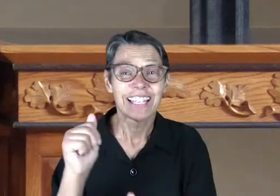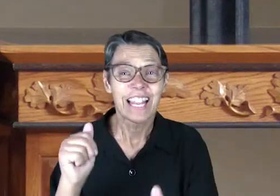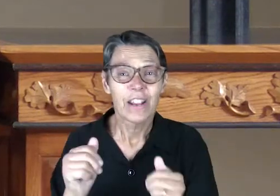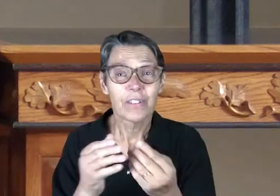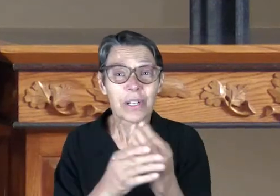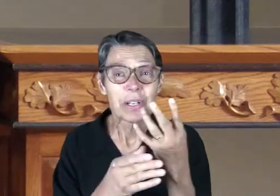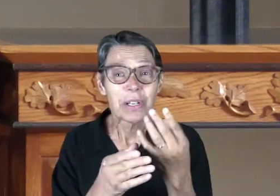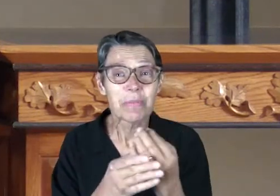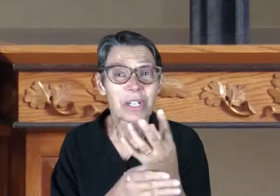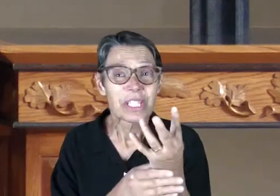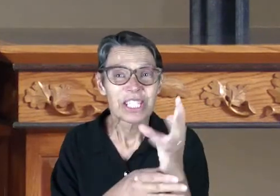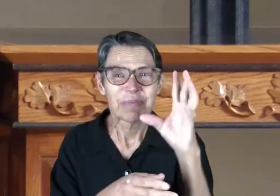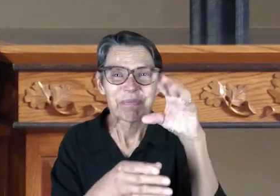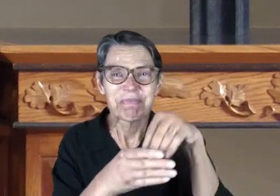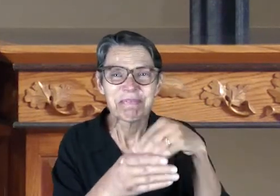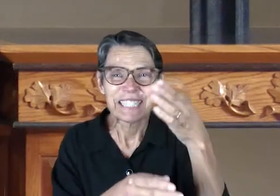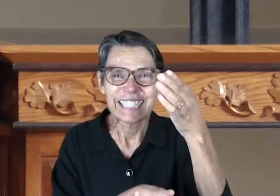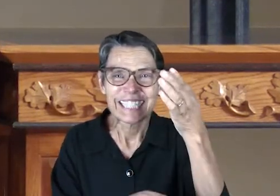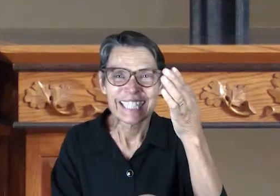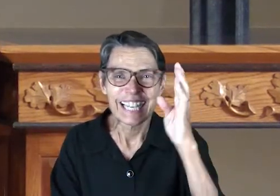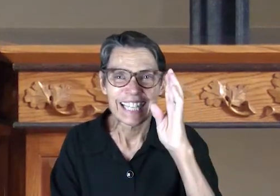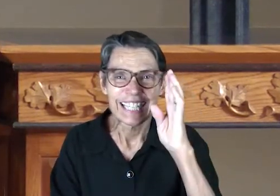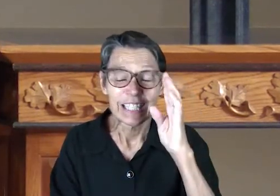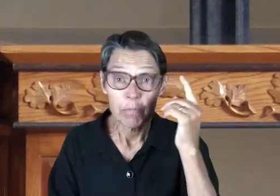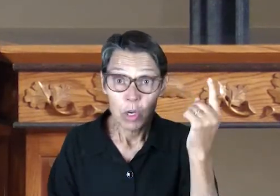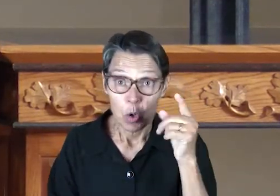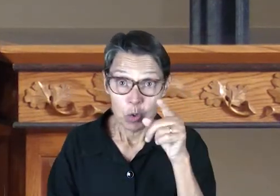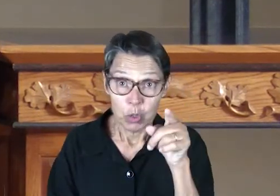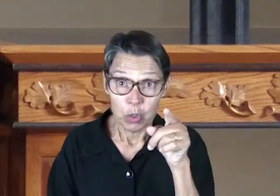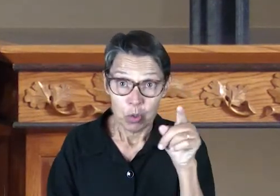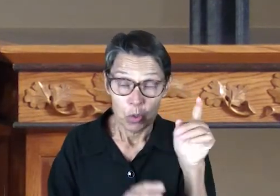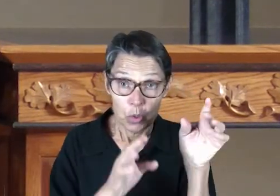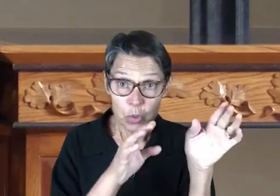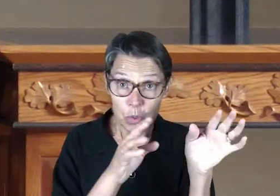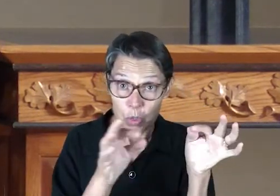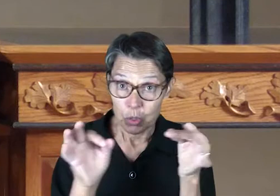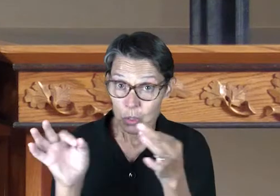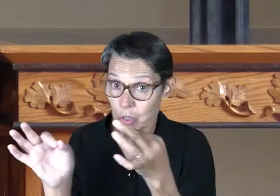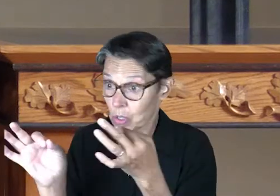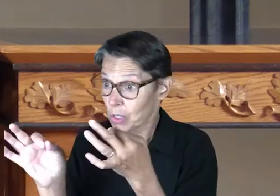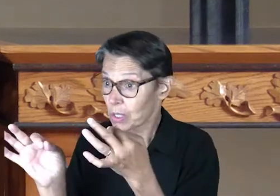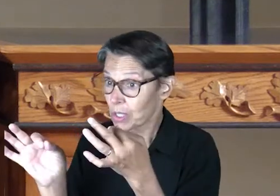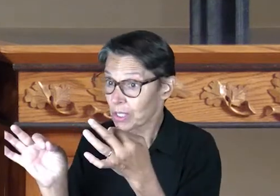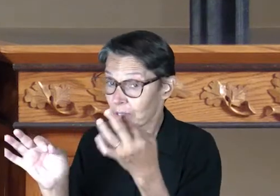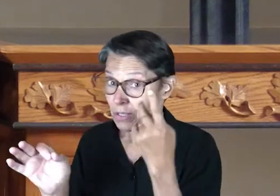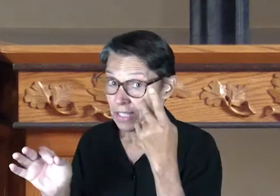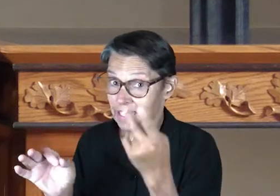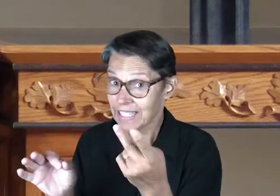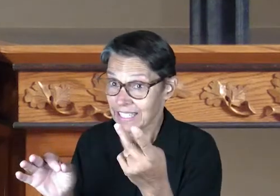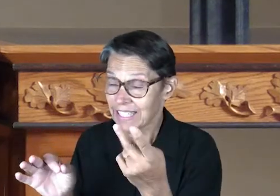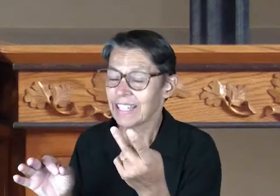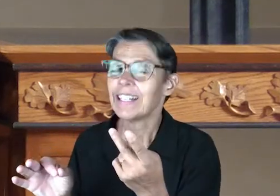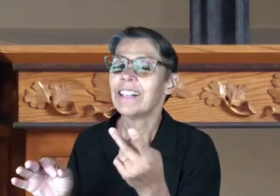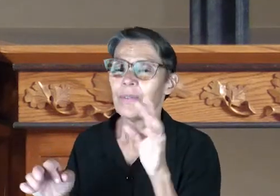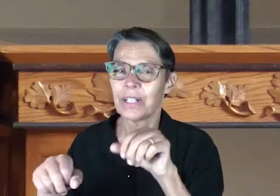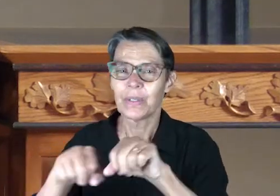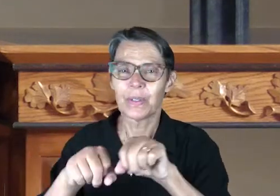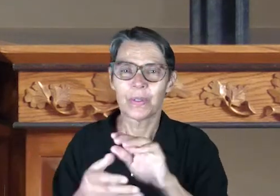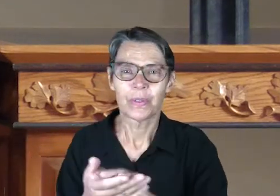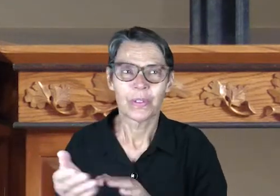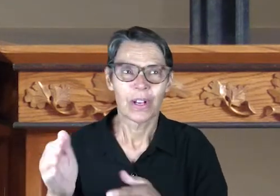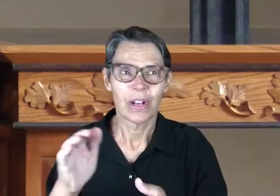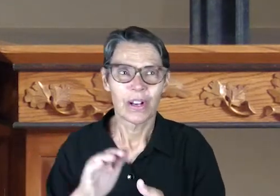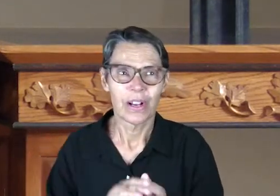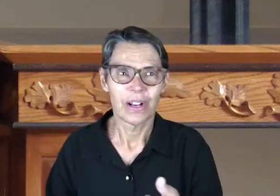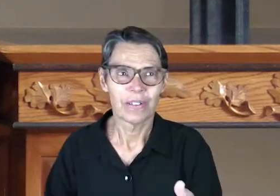and every common bush afire with God, but only he who turns aside to see